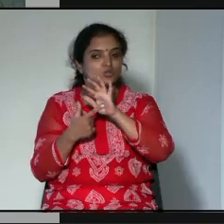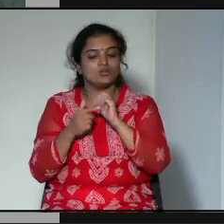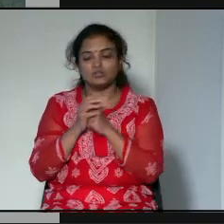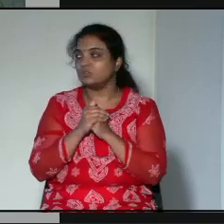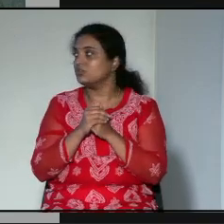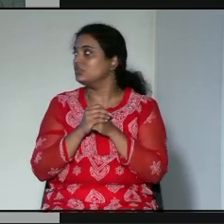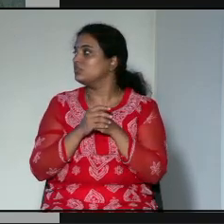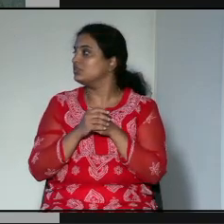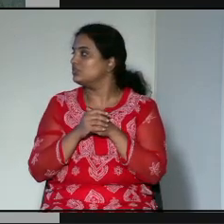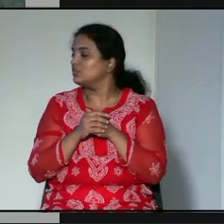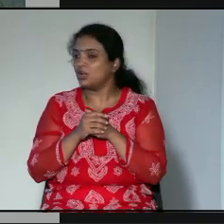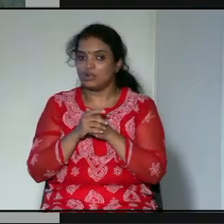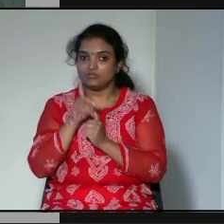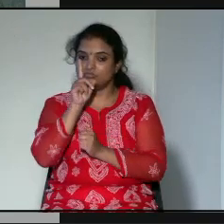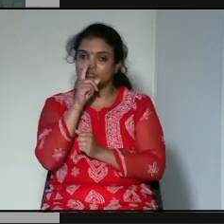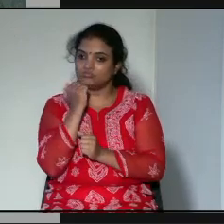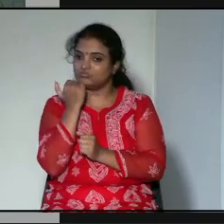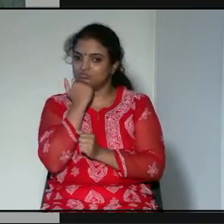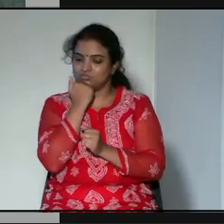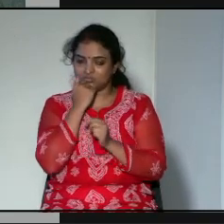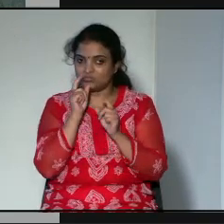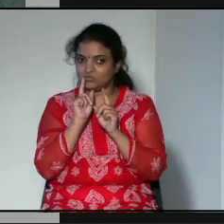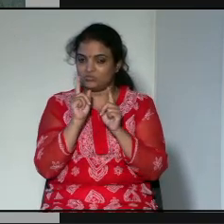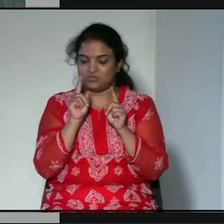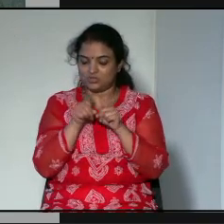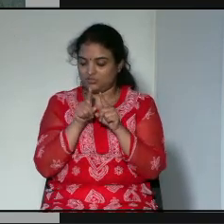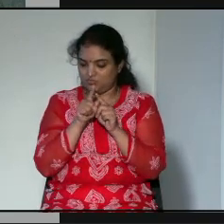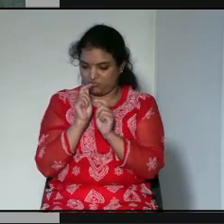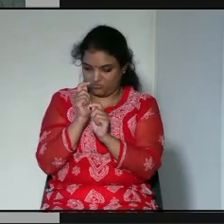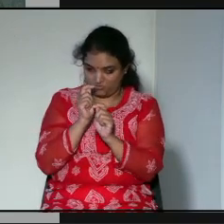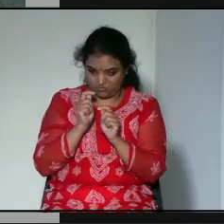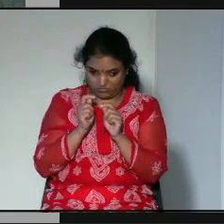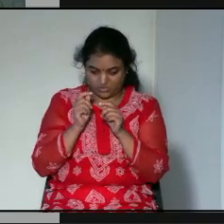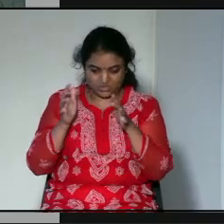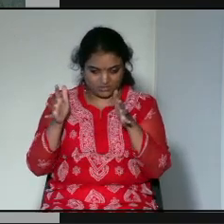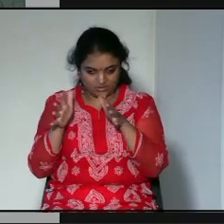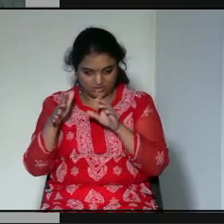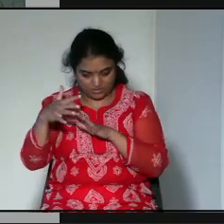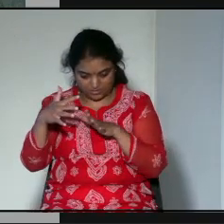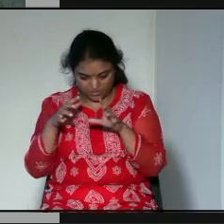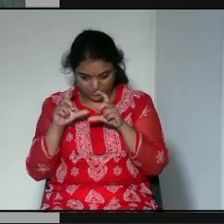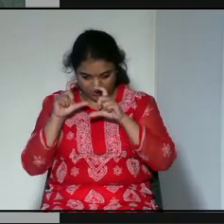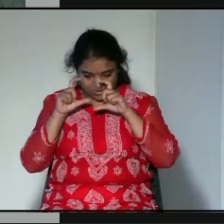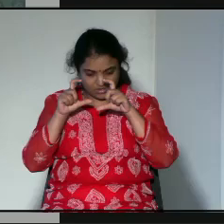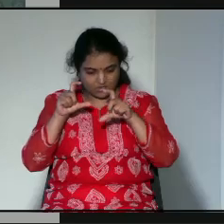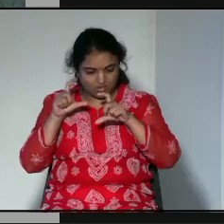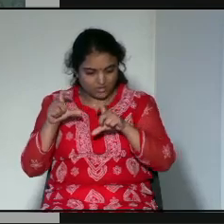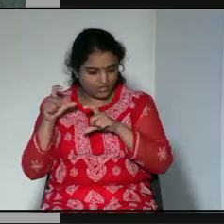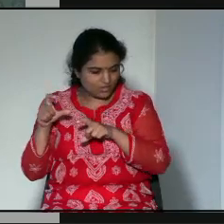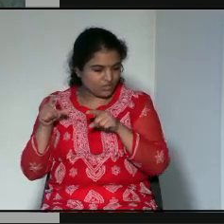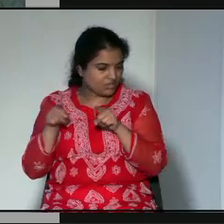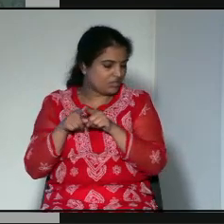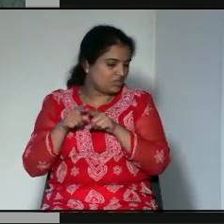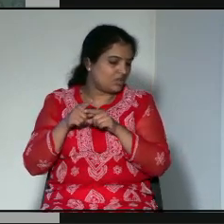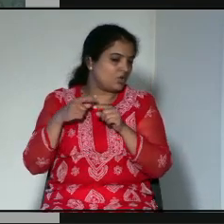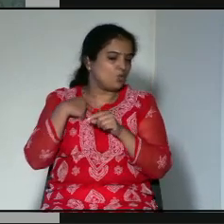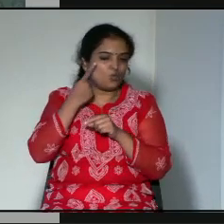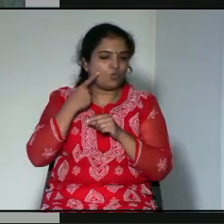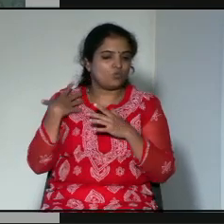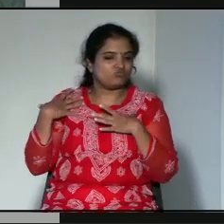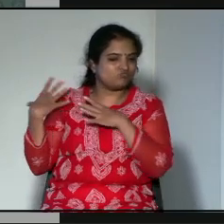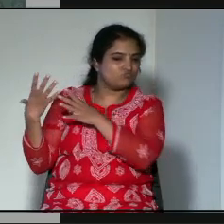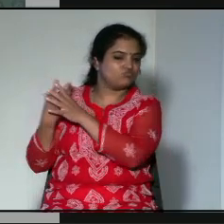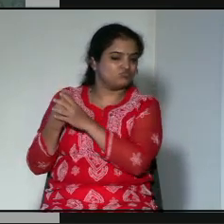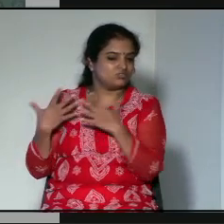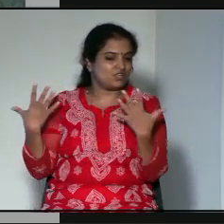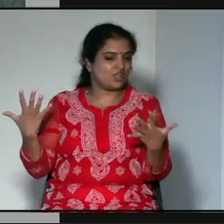the unmistakable imprint of the artist, it also bore the marks of all the hands that collectively worked together to